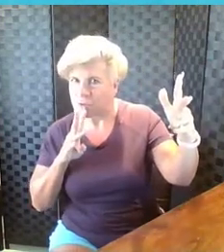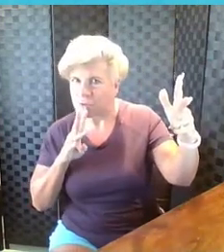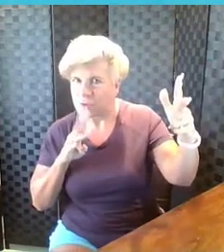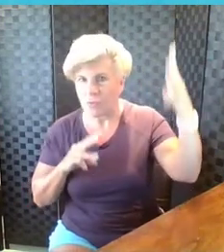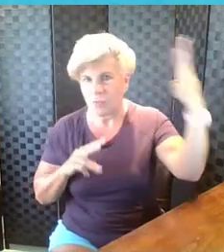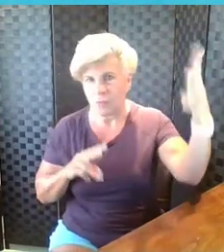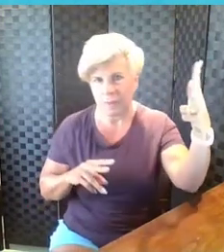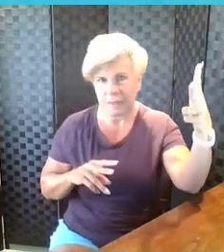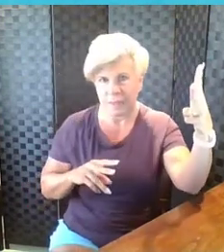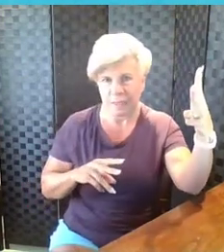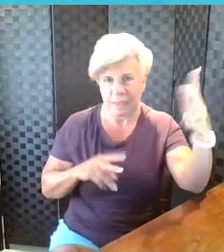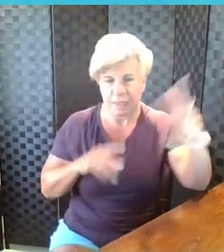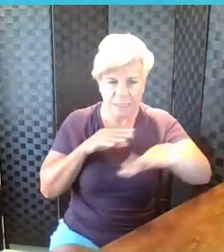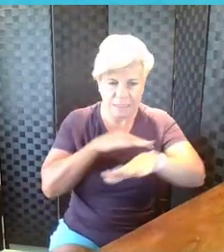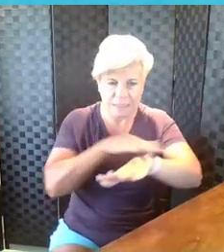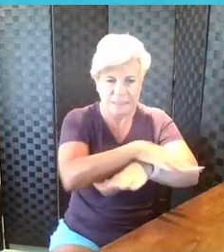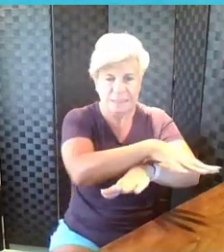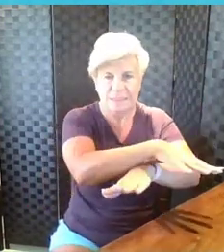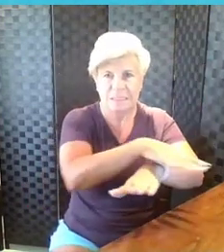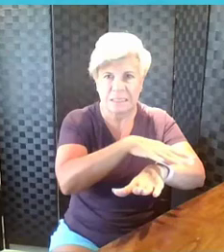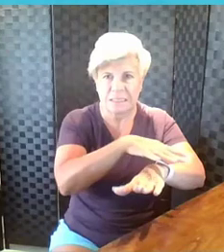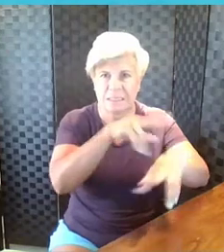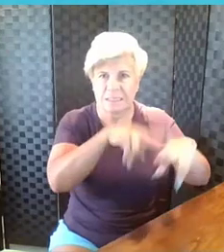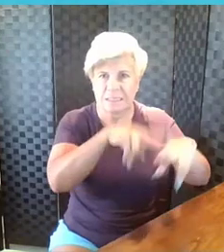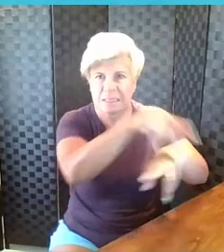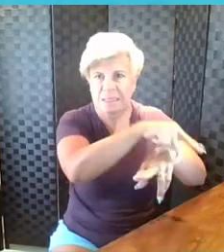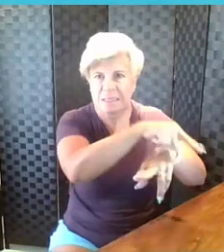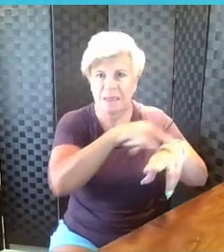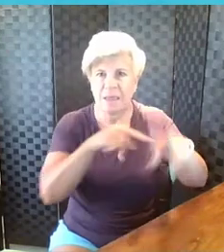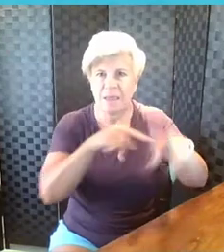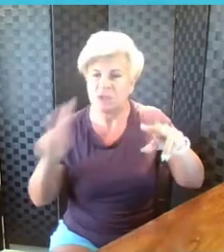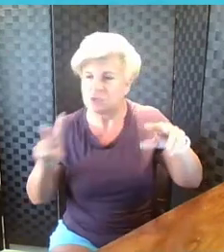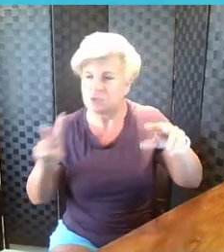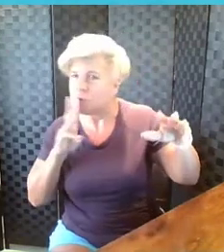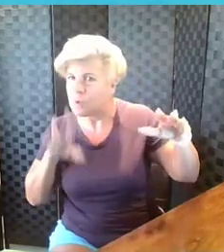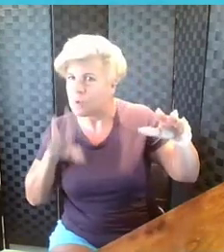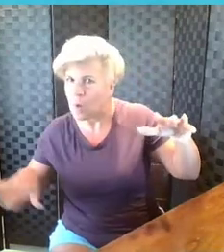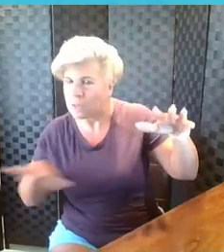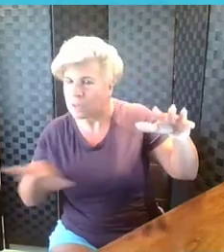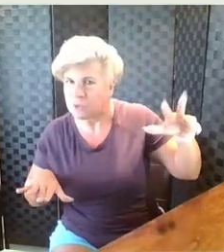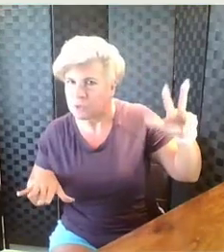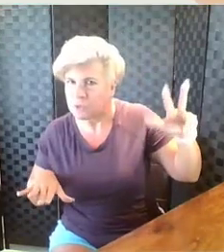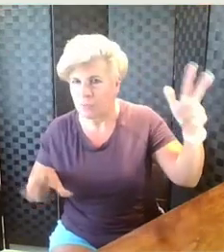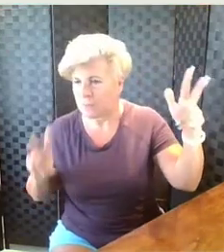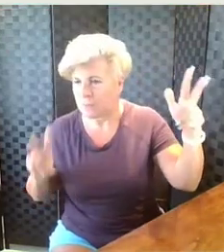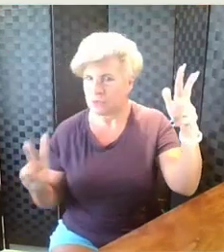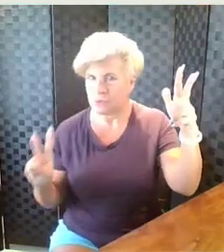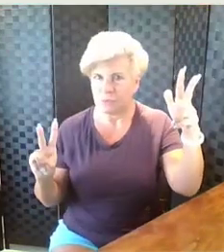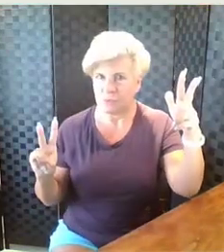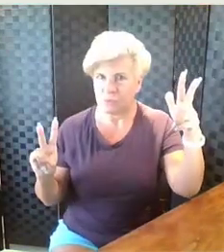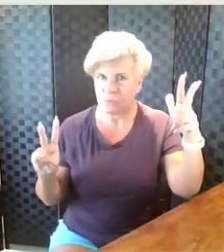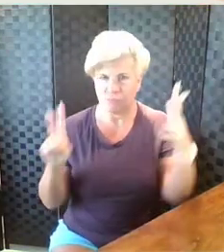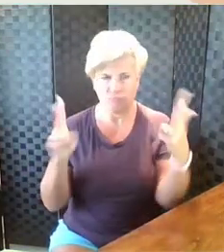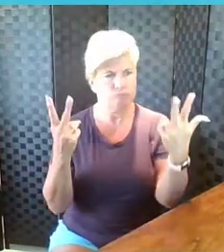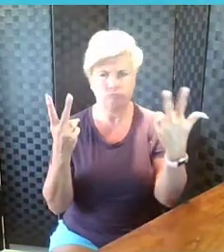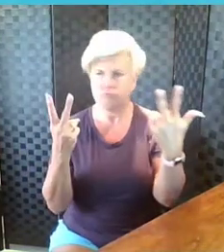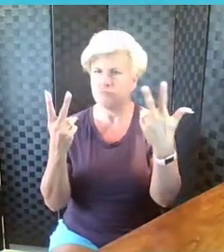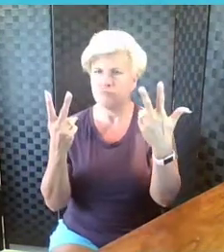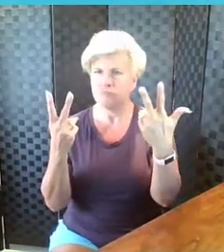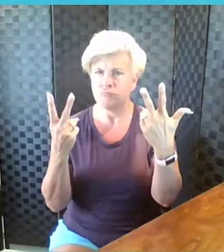3 turtles lie in the grass and 2 turtles are in the water. Which number is